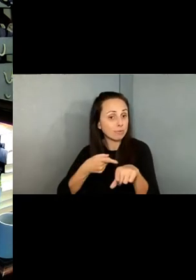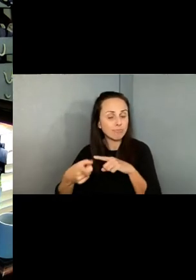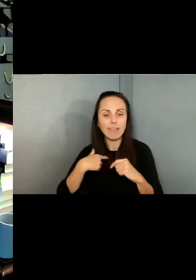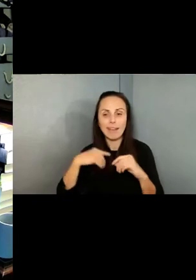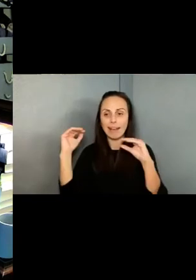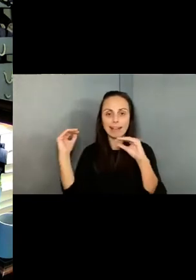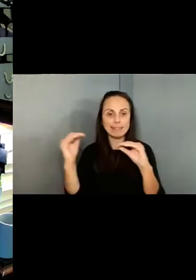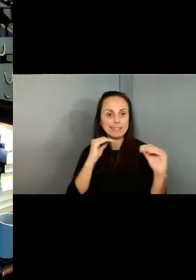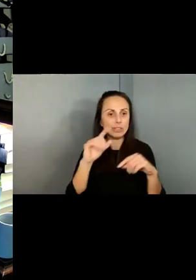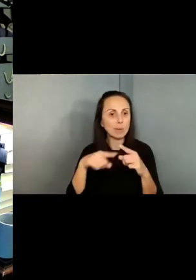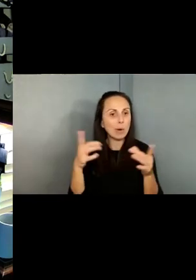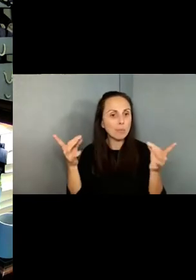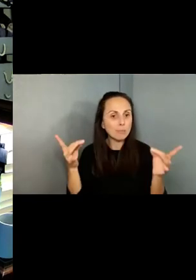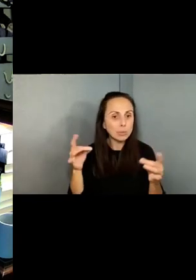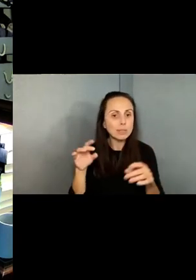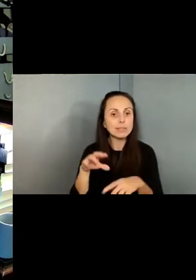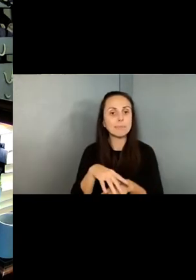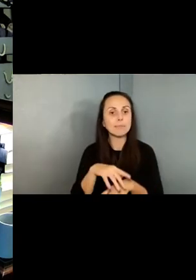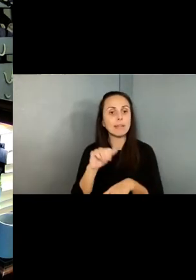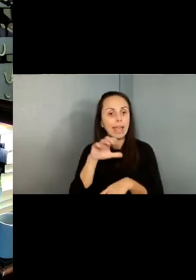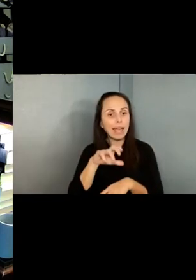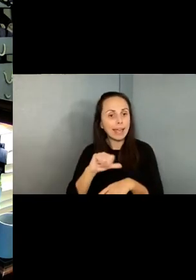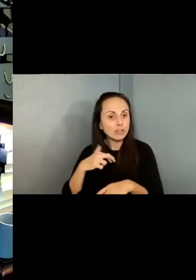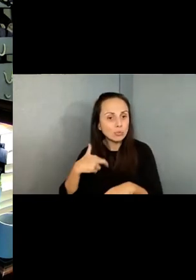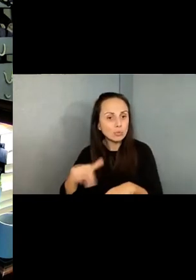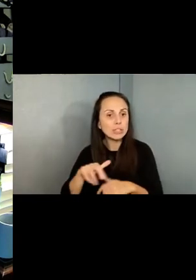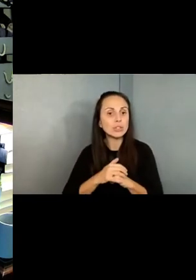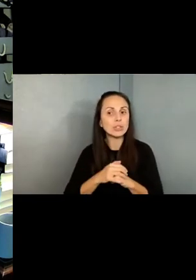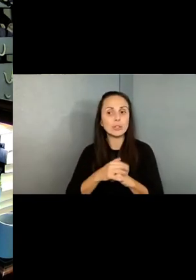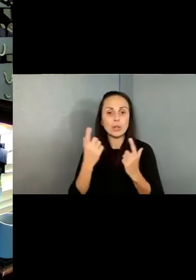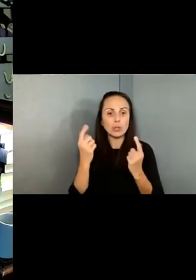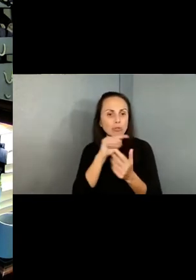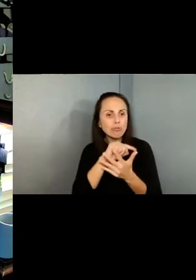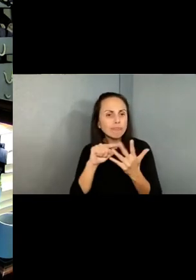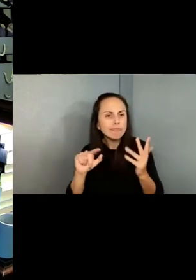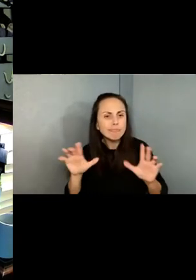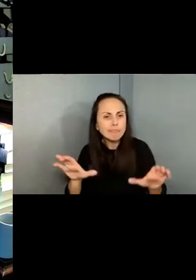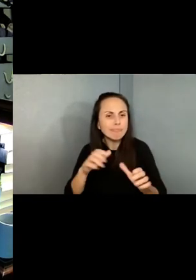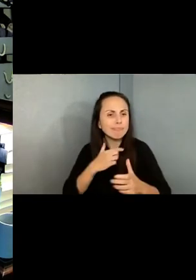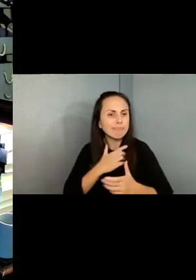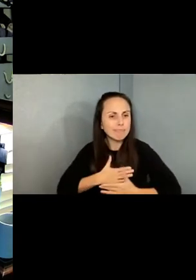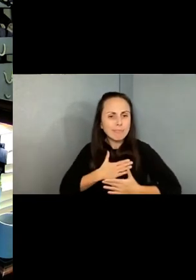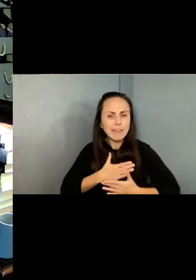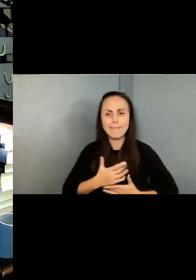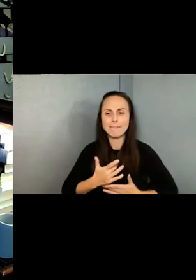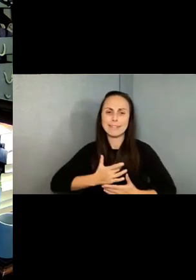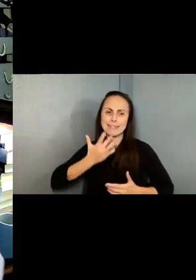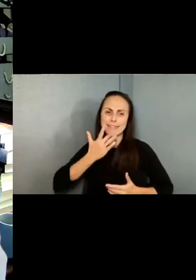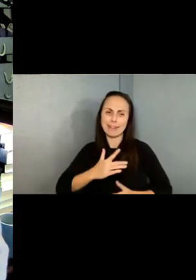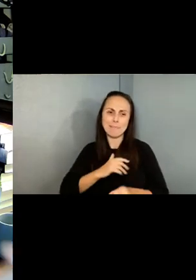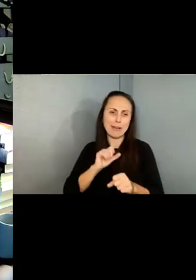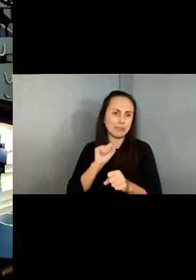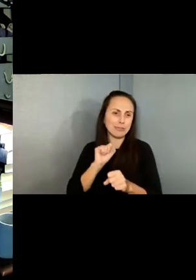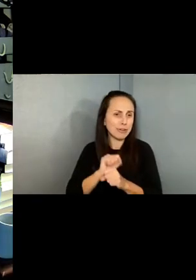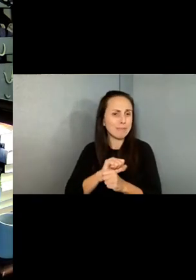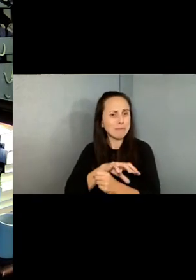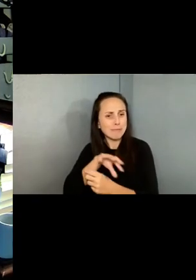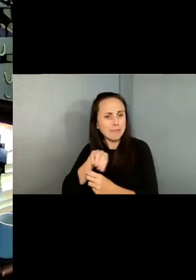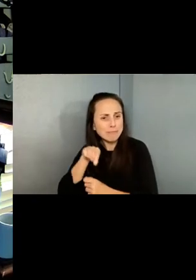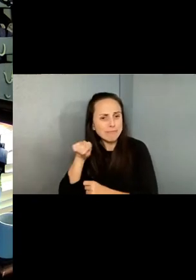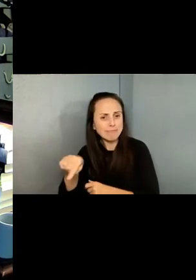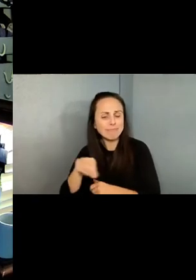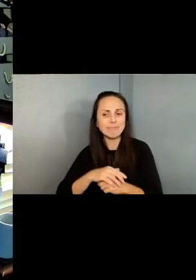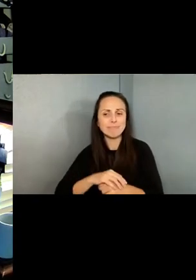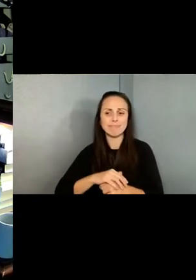about Buddhism and Asian religion and do things that I like, and I am enormously grateful for that particular part